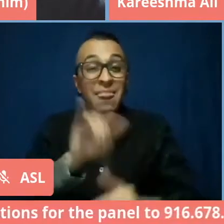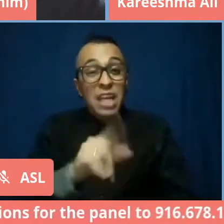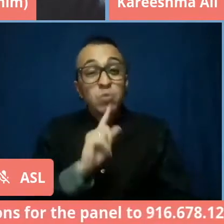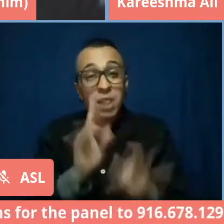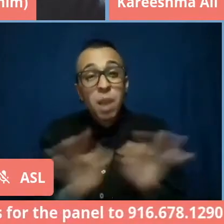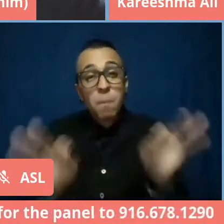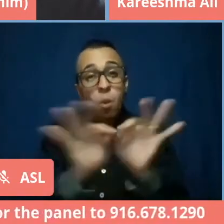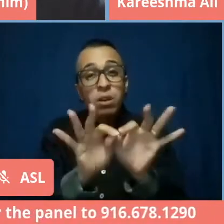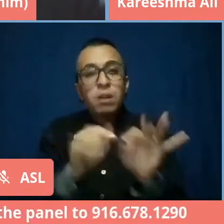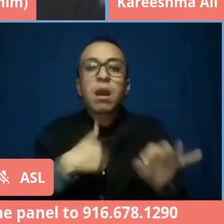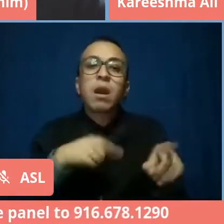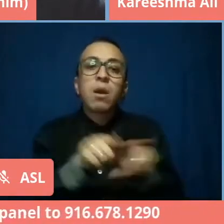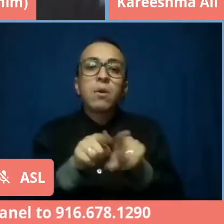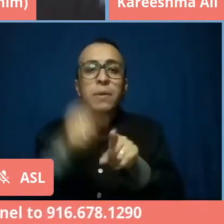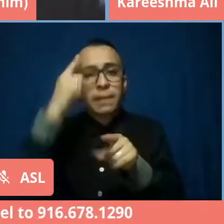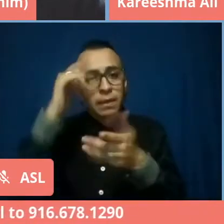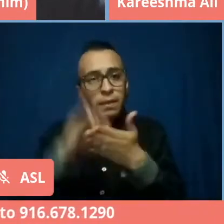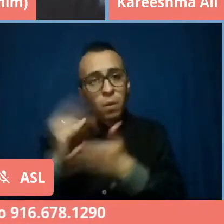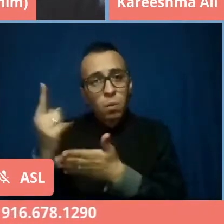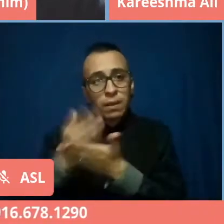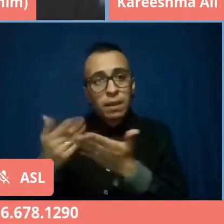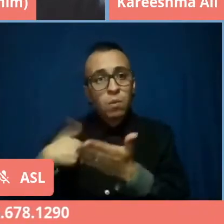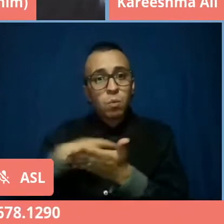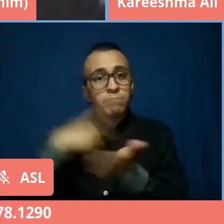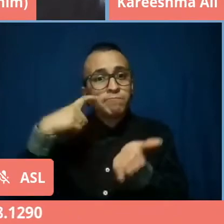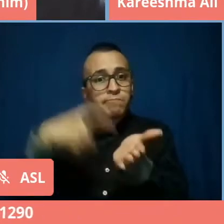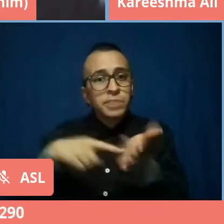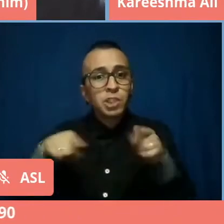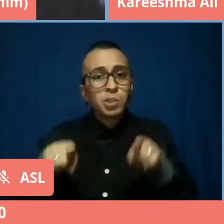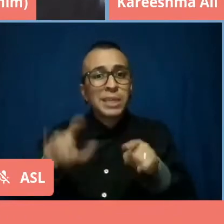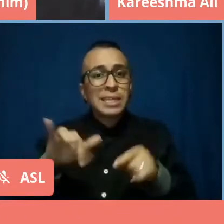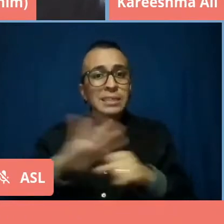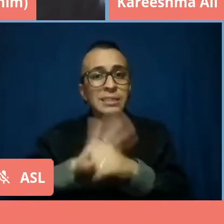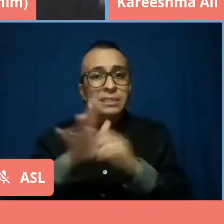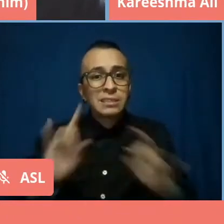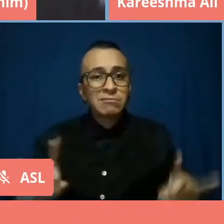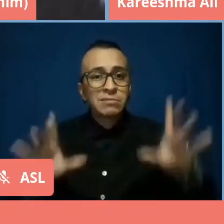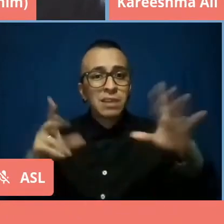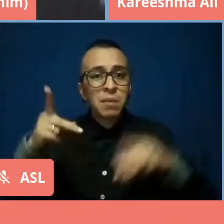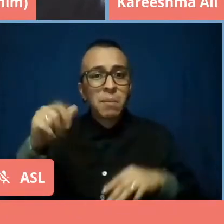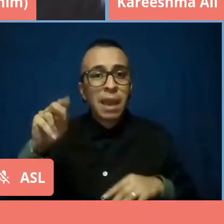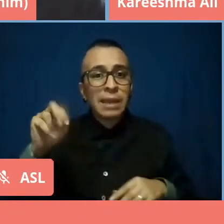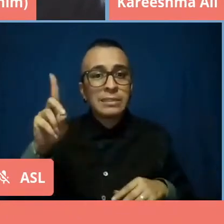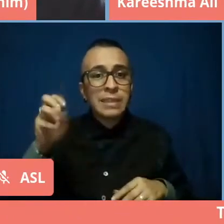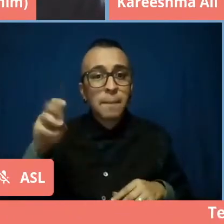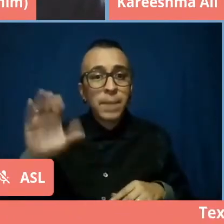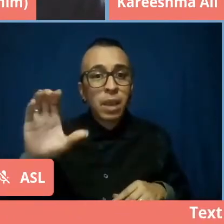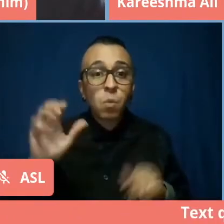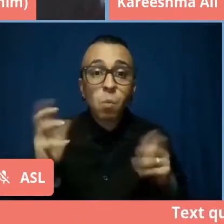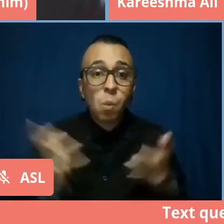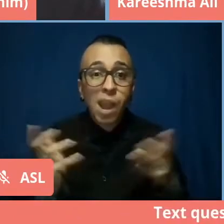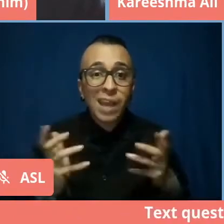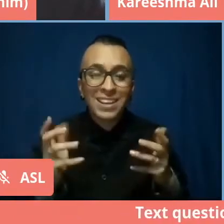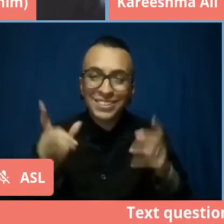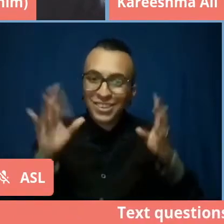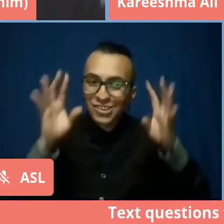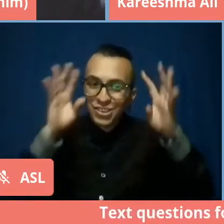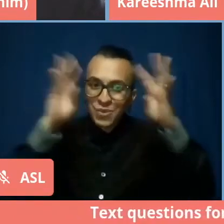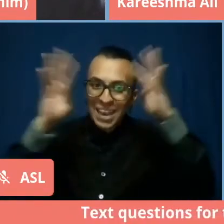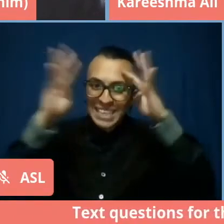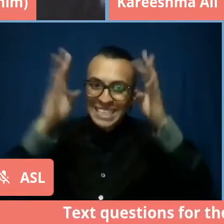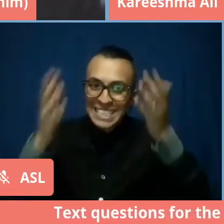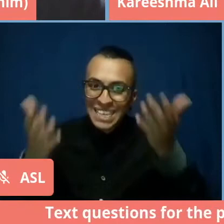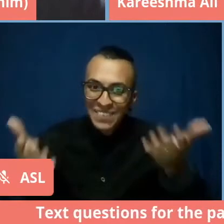that one of the things we've seen through the pandemic is creativity. I mean, the fact that we're doing